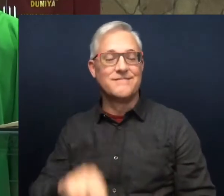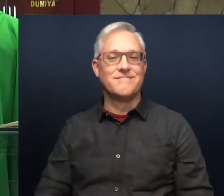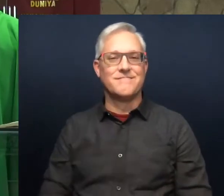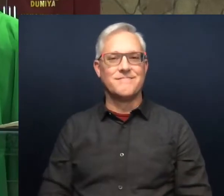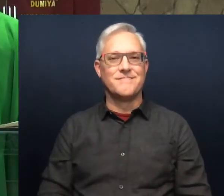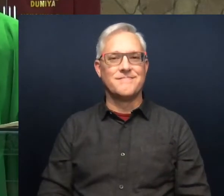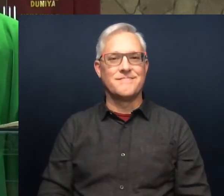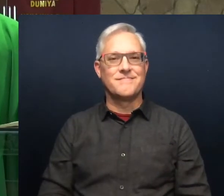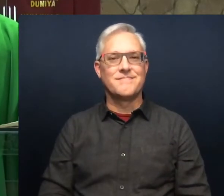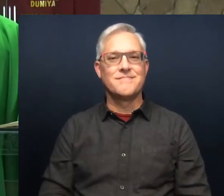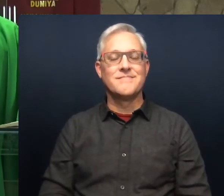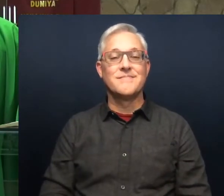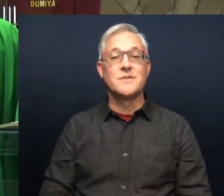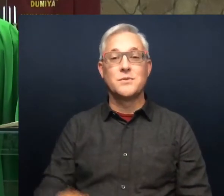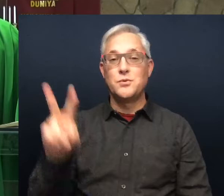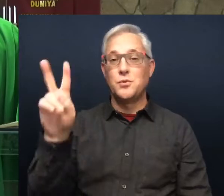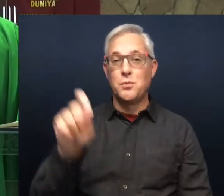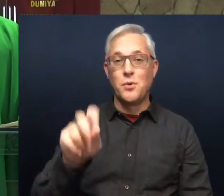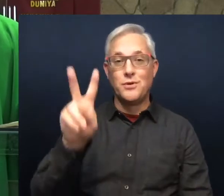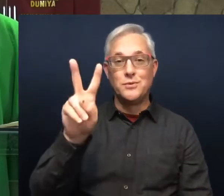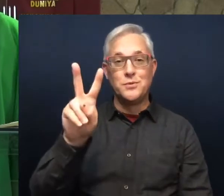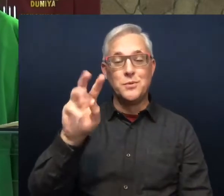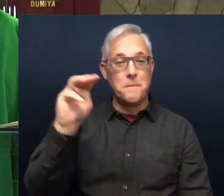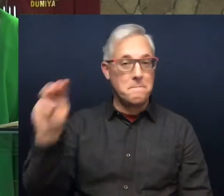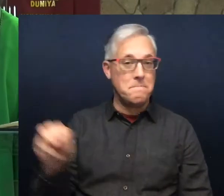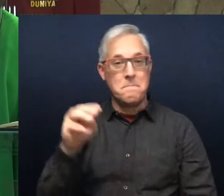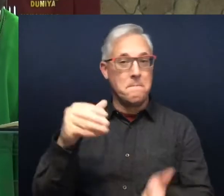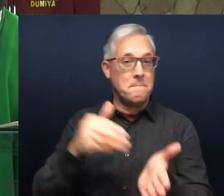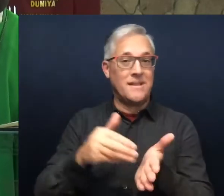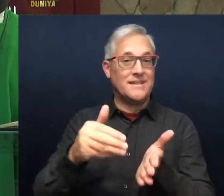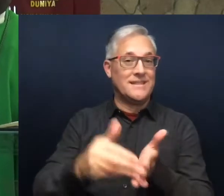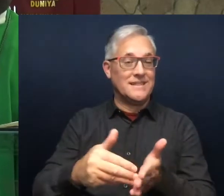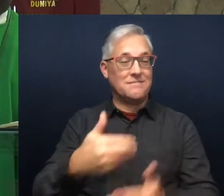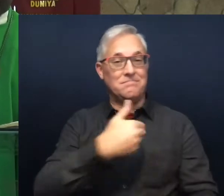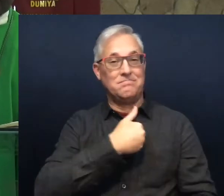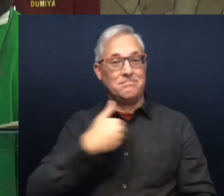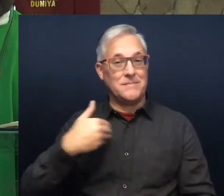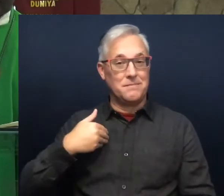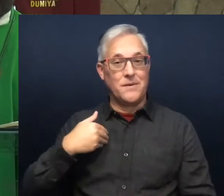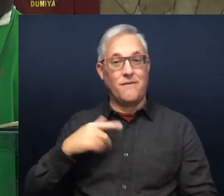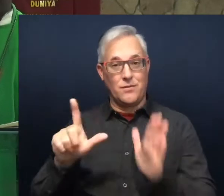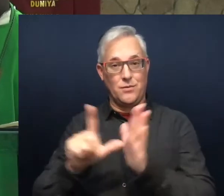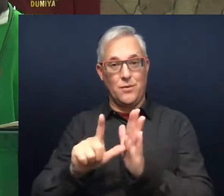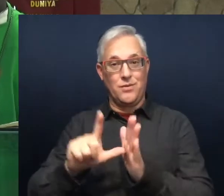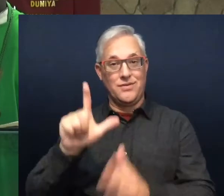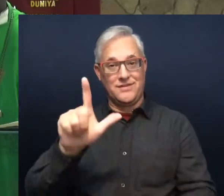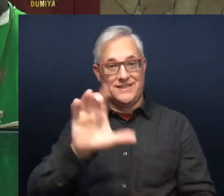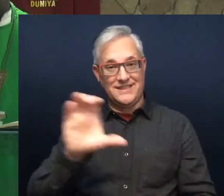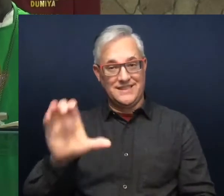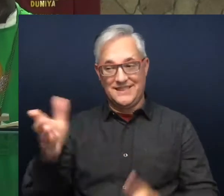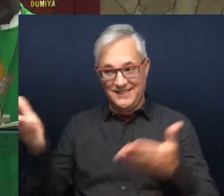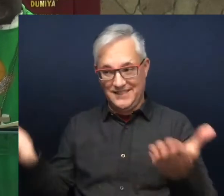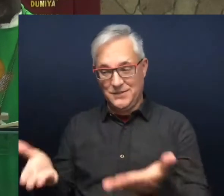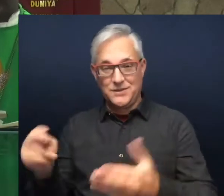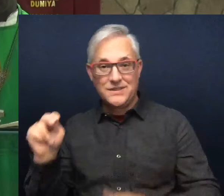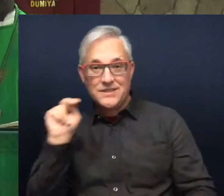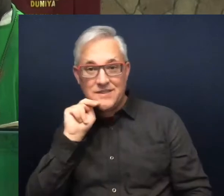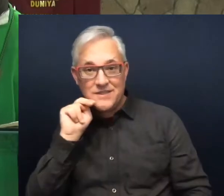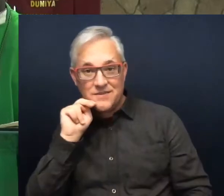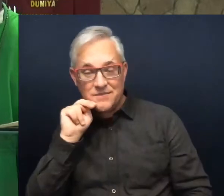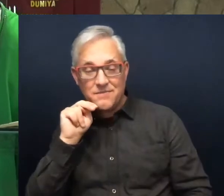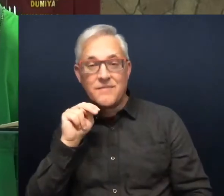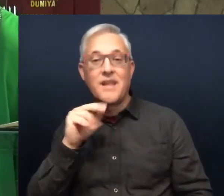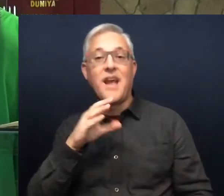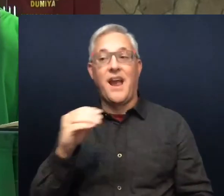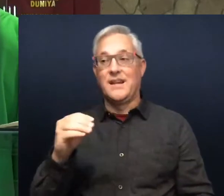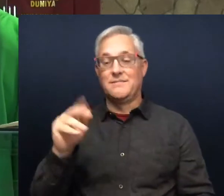Together with 2.2 million members of the Lutheran Church of Christ in Nigeria and fellow Christians and brothers here in